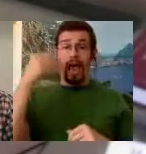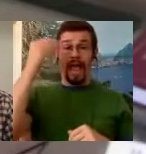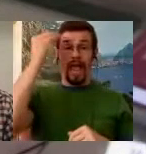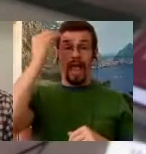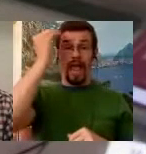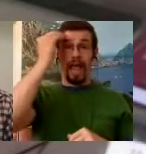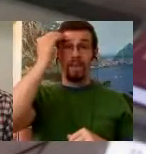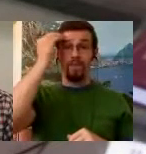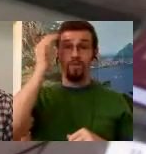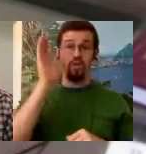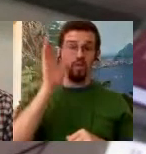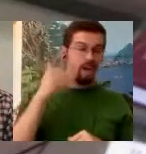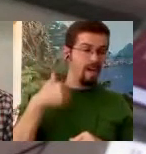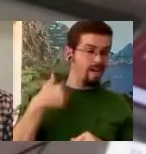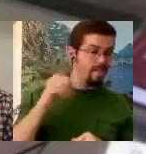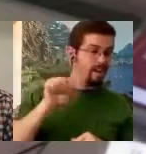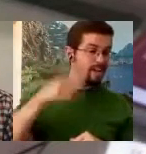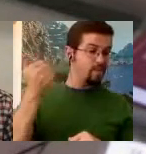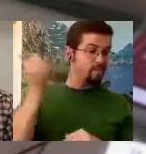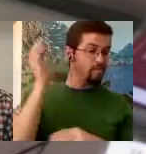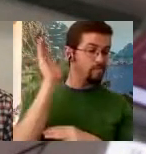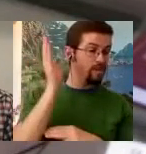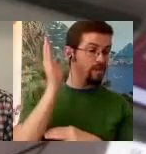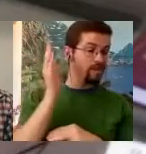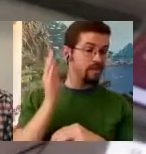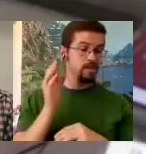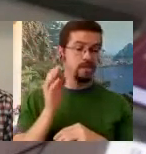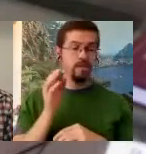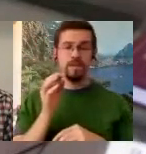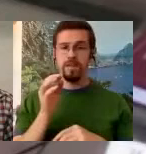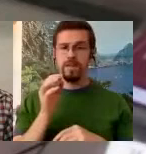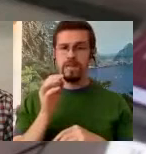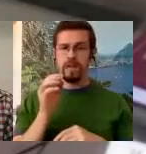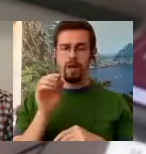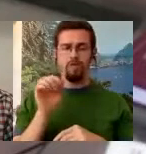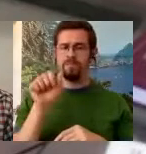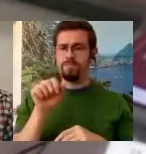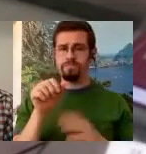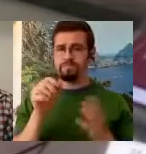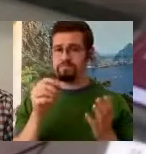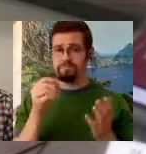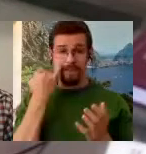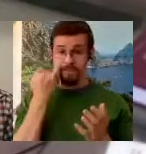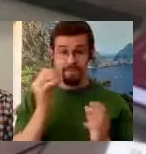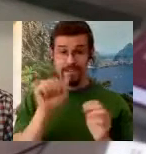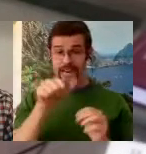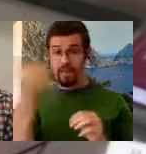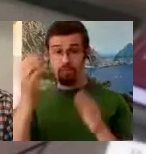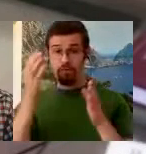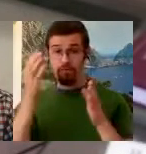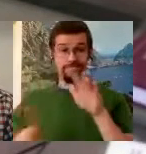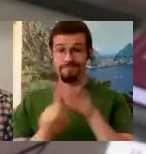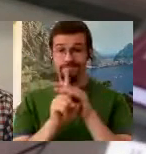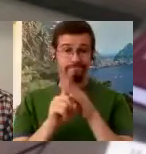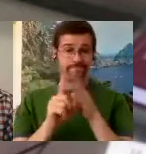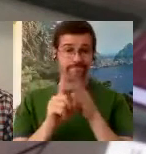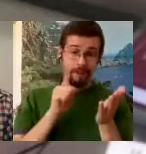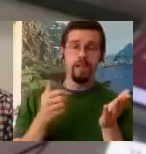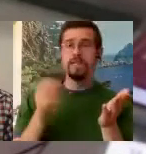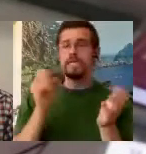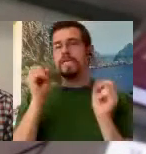another guest. I hope that it's possible, and if not, that's okay too. But I want you both to know